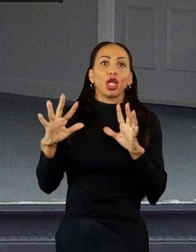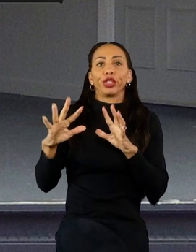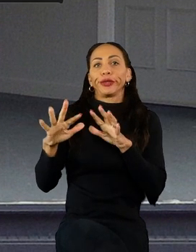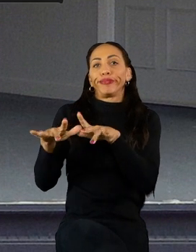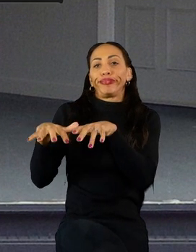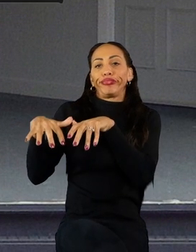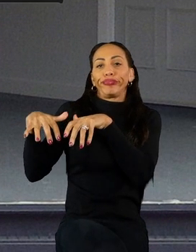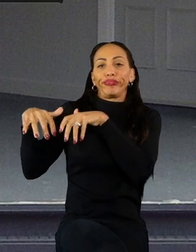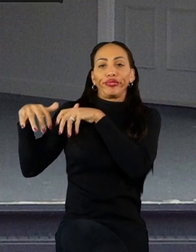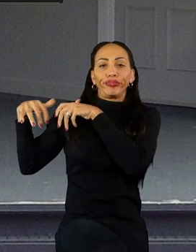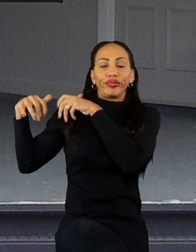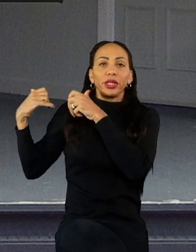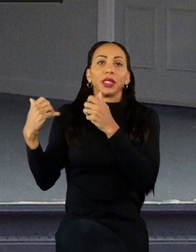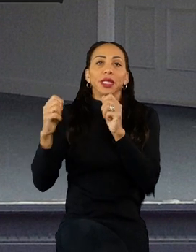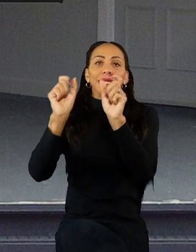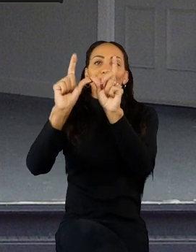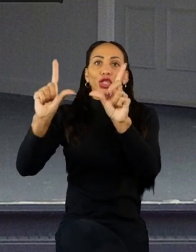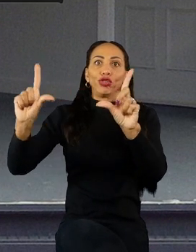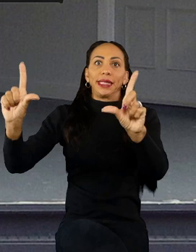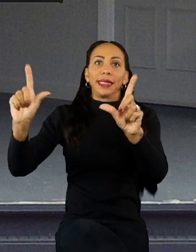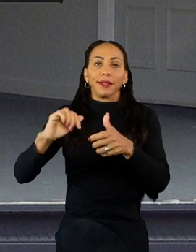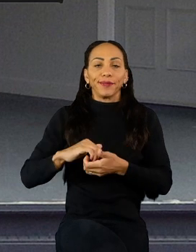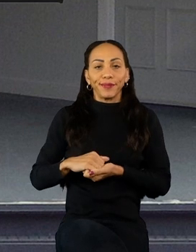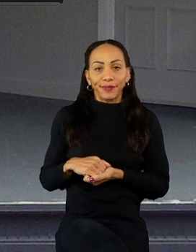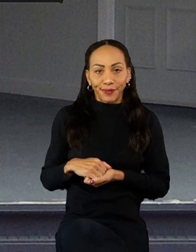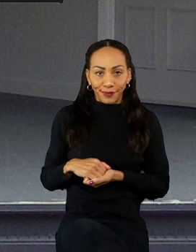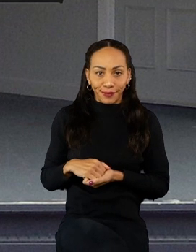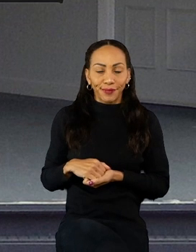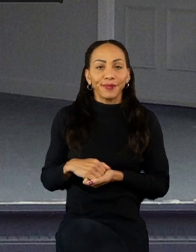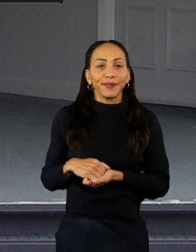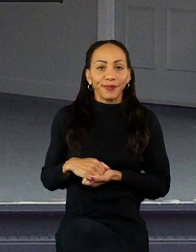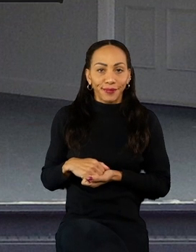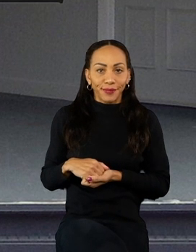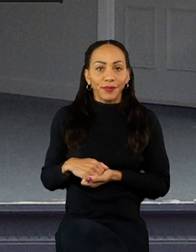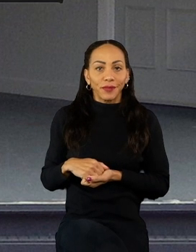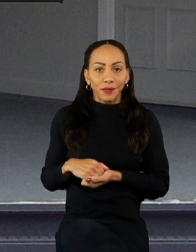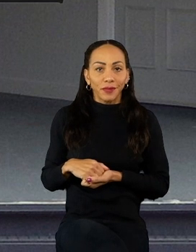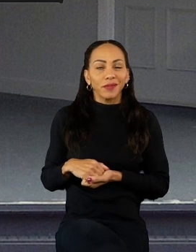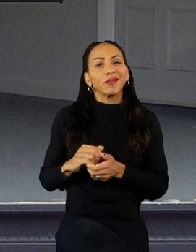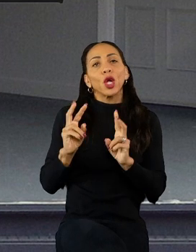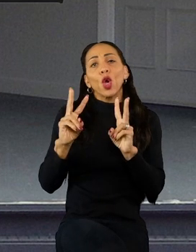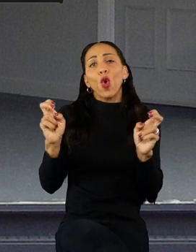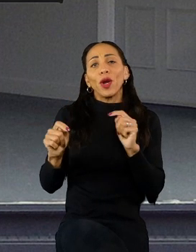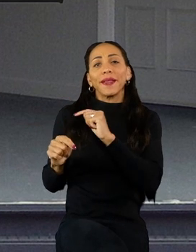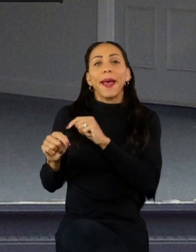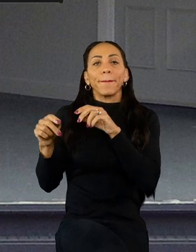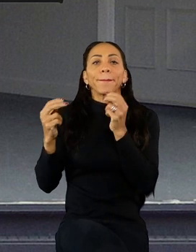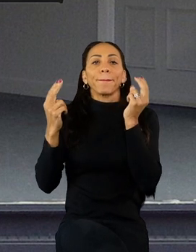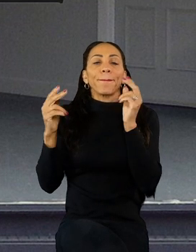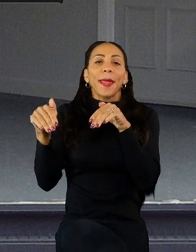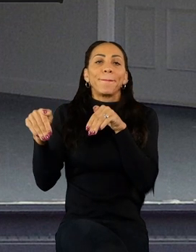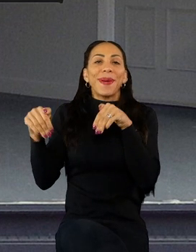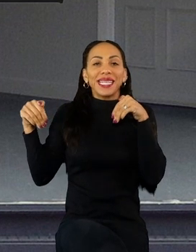there will be a large sort of cinema screen where an audience that we're calling the